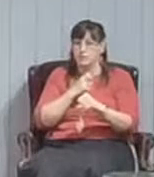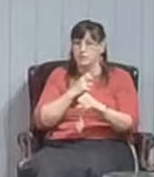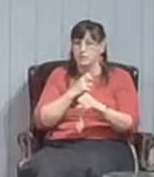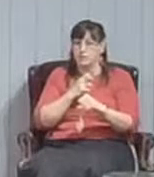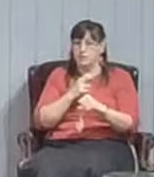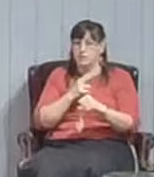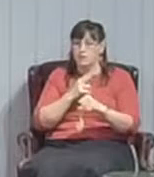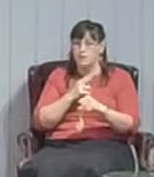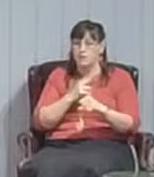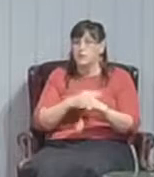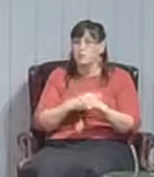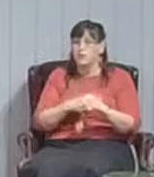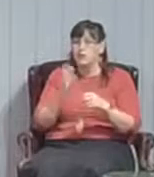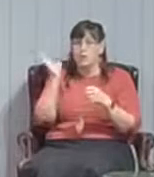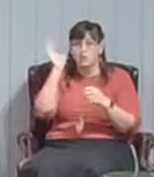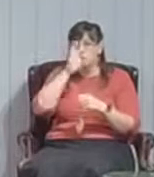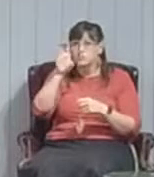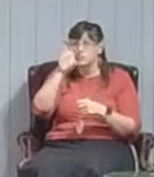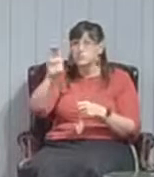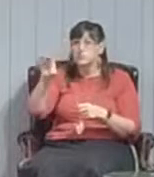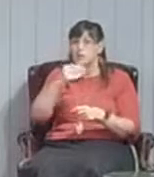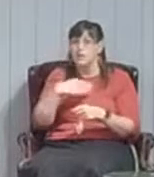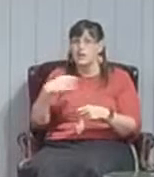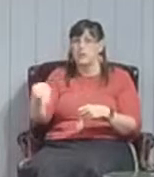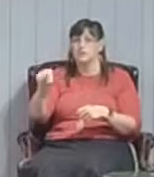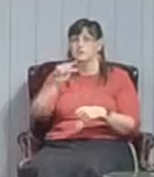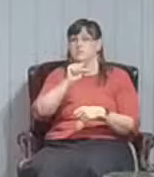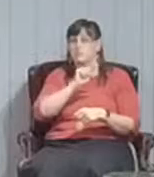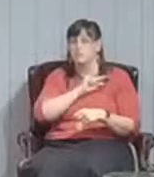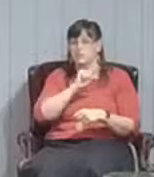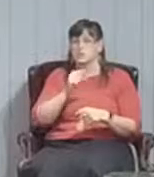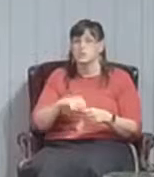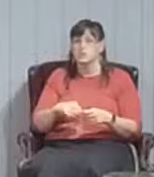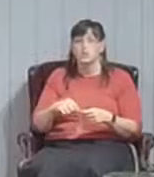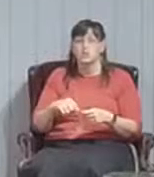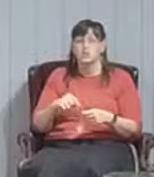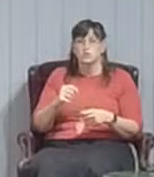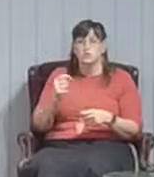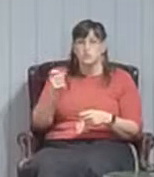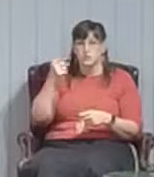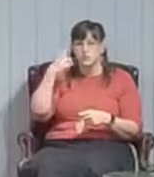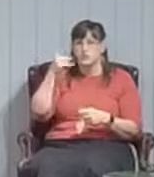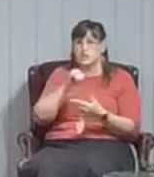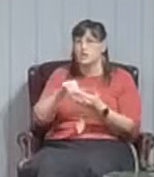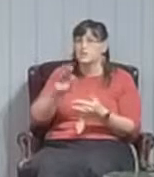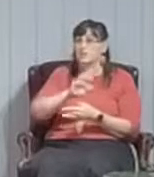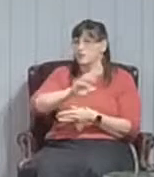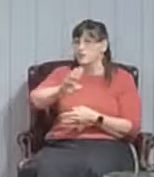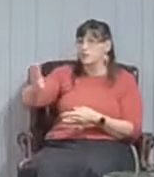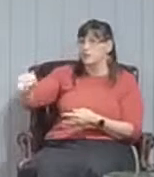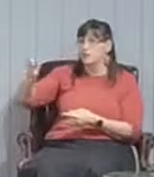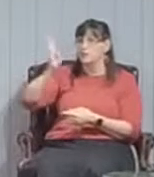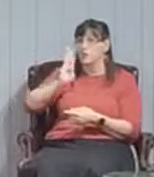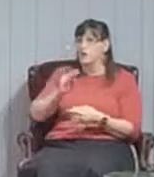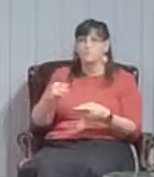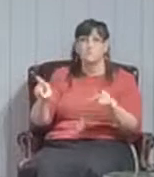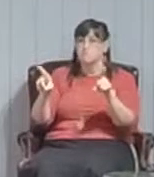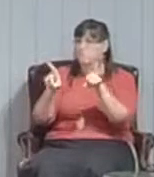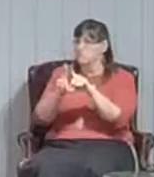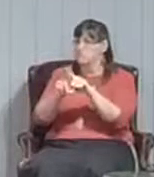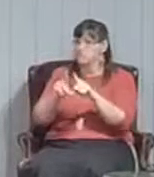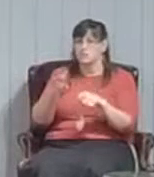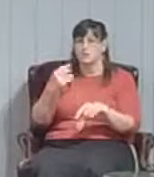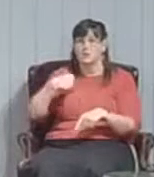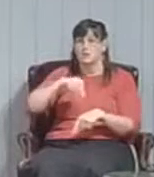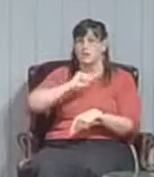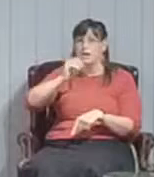recognize that despite their claims, their God is not our God. They can call him, they can say he is our